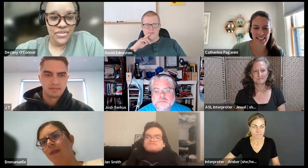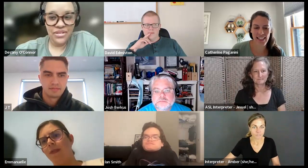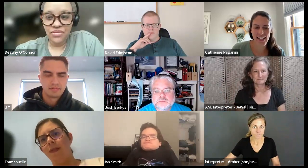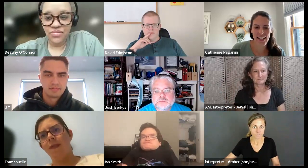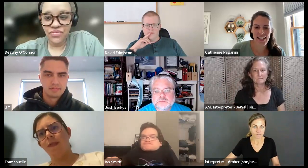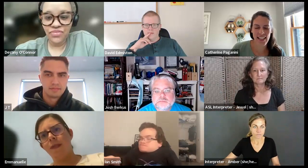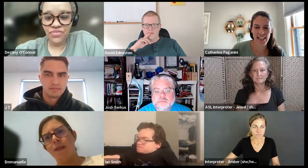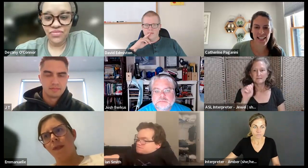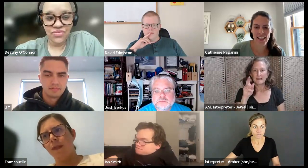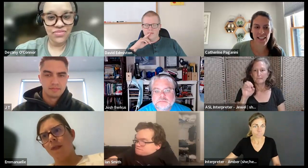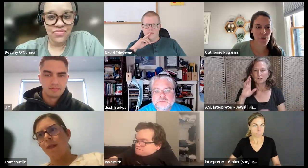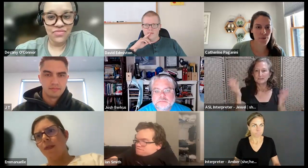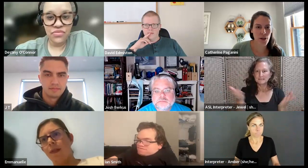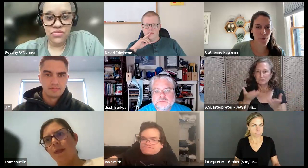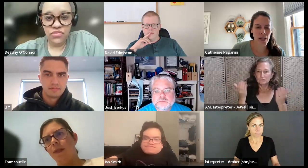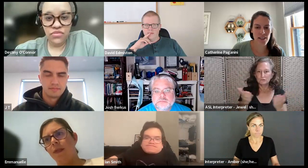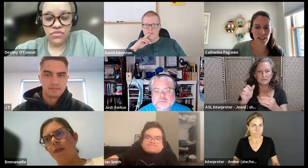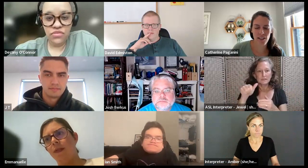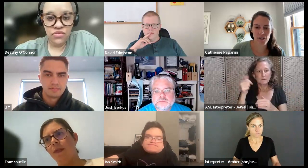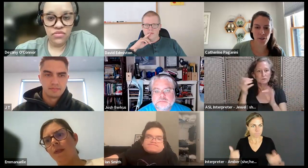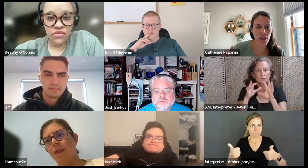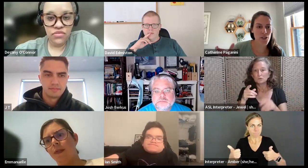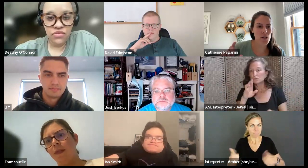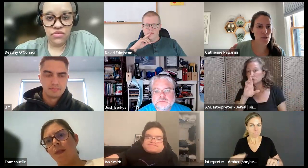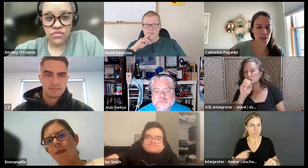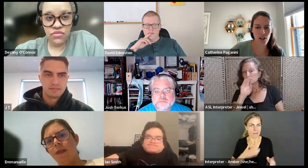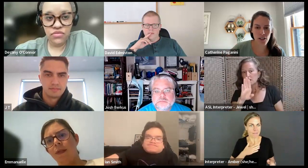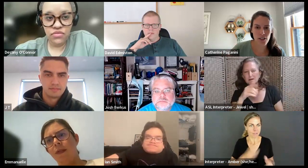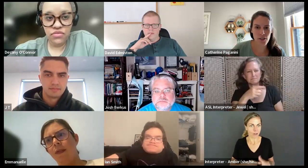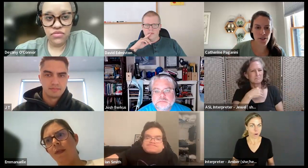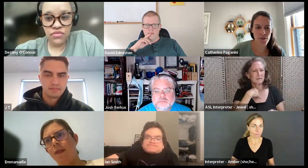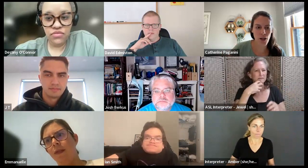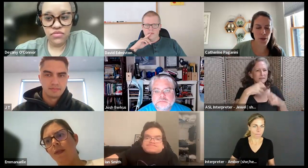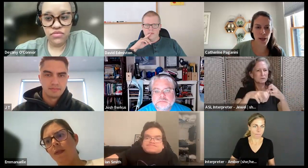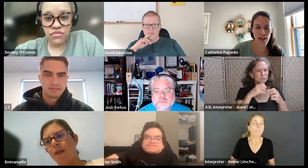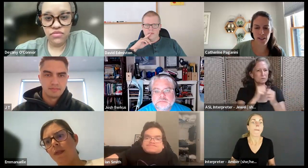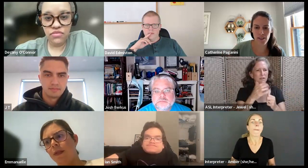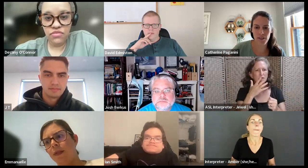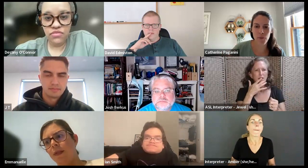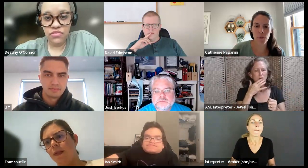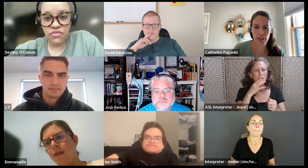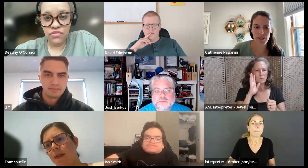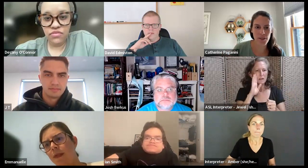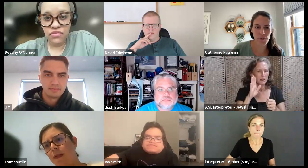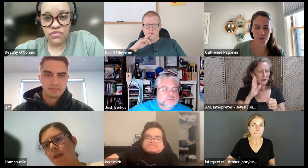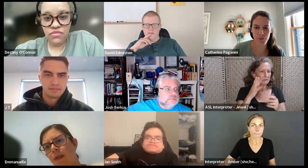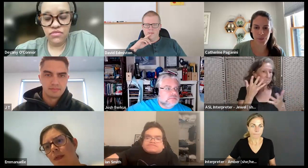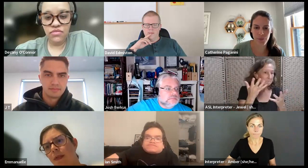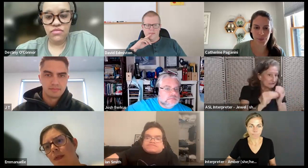And I think Rob has had issues with the color, so he's coming back.